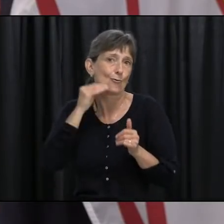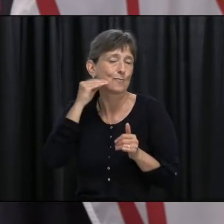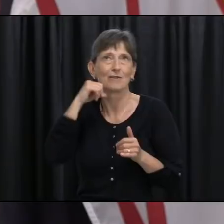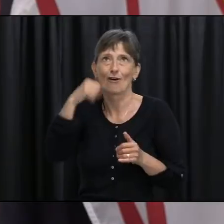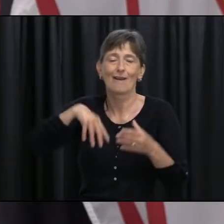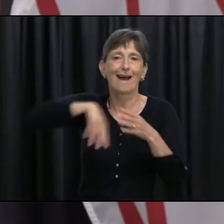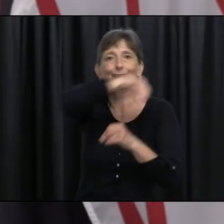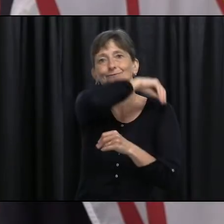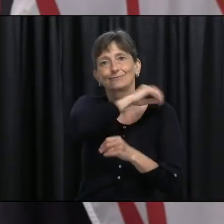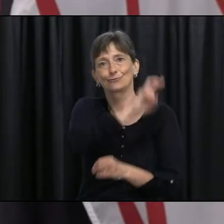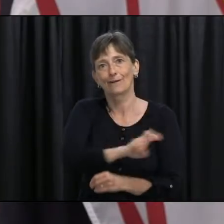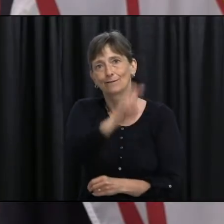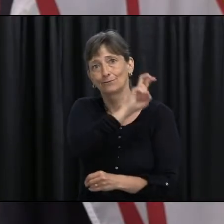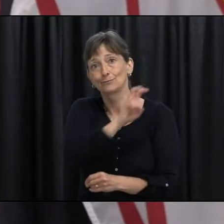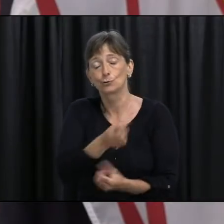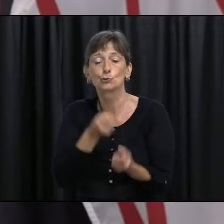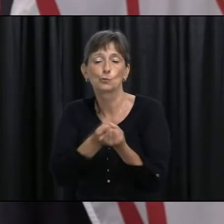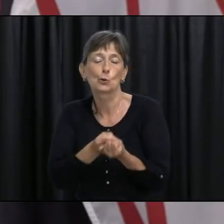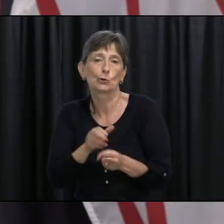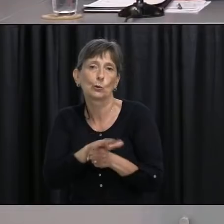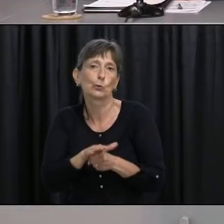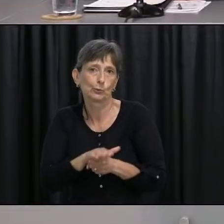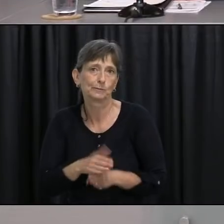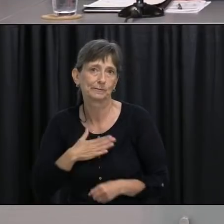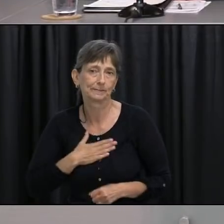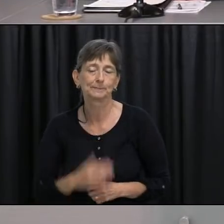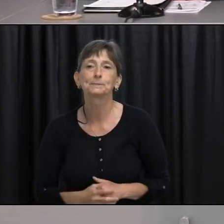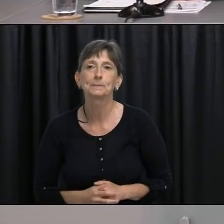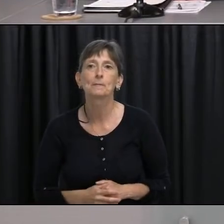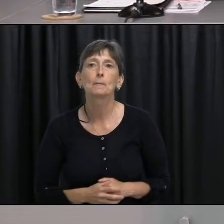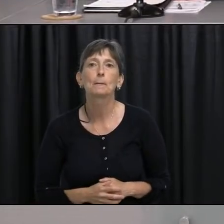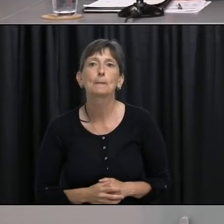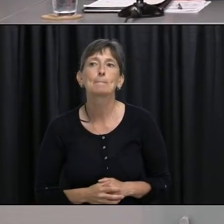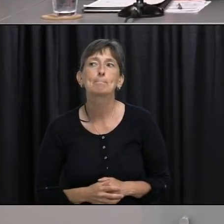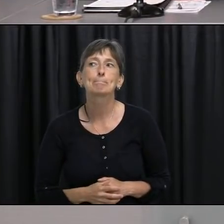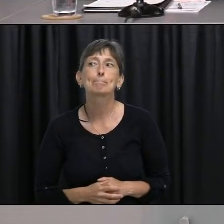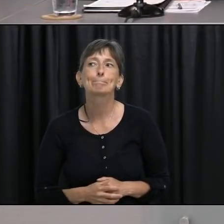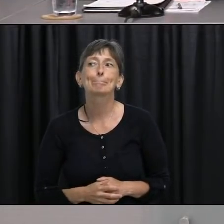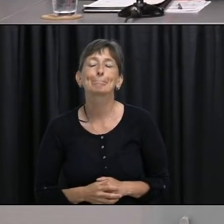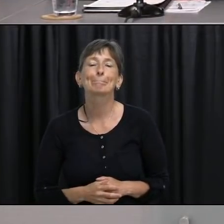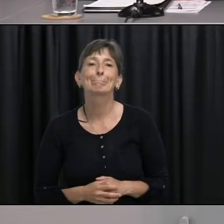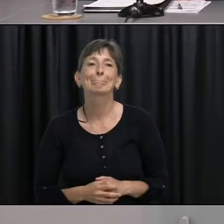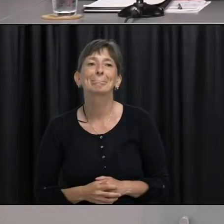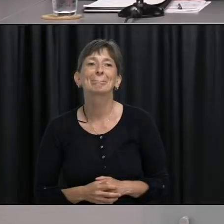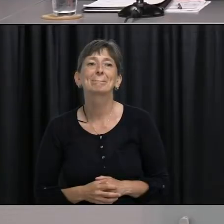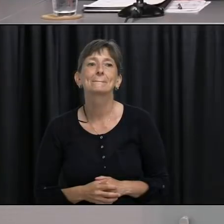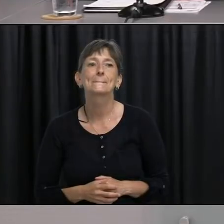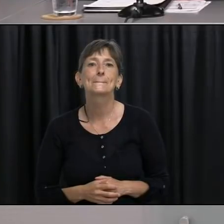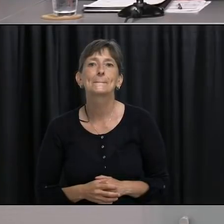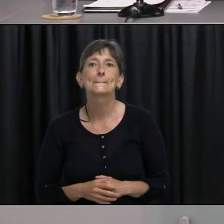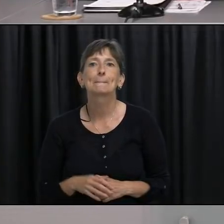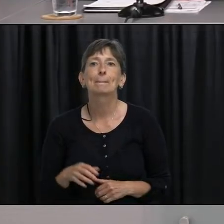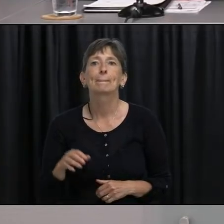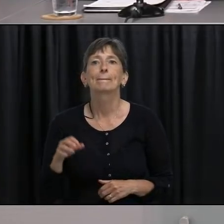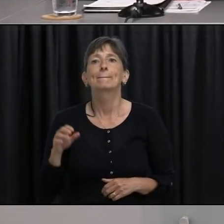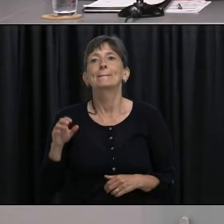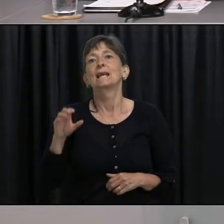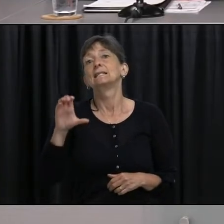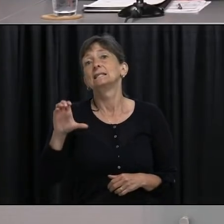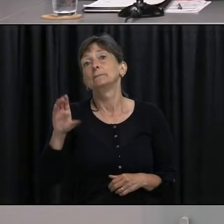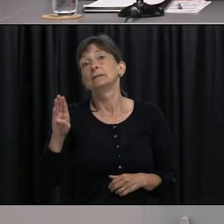supporting local businesses. Thank you. Our next questions are from Meg Roberts of CBC News. Please go